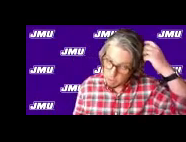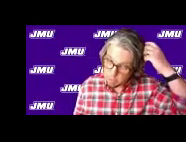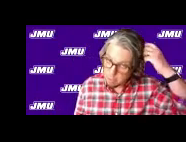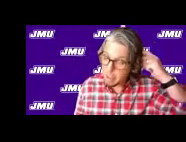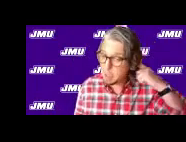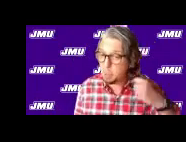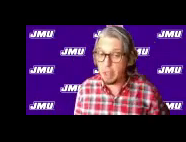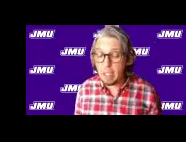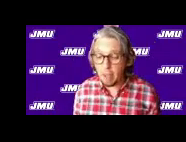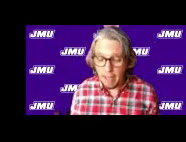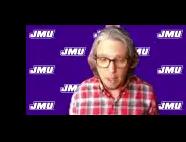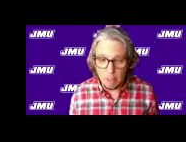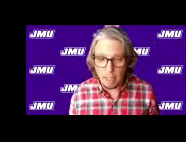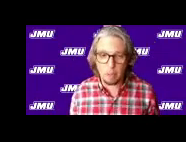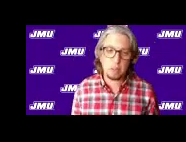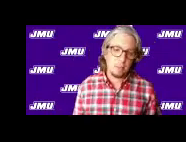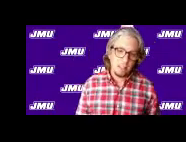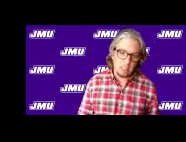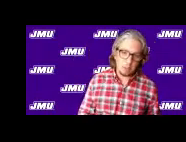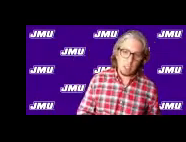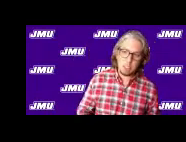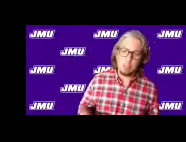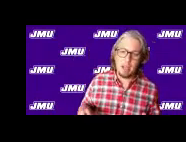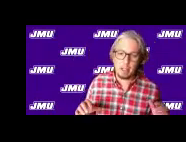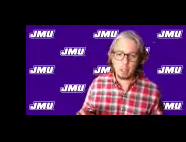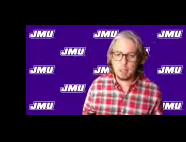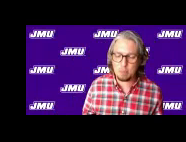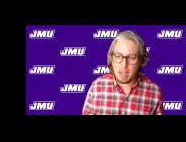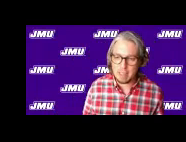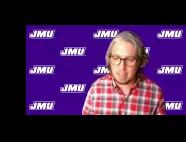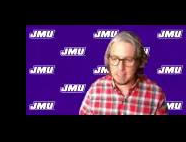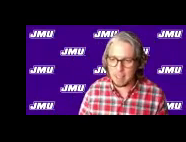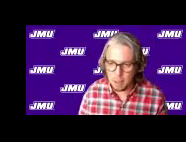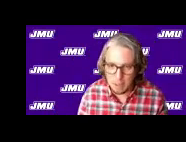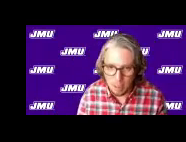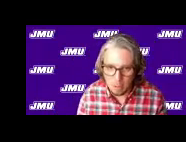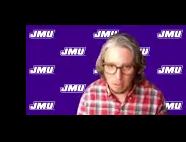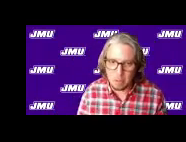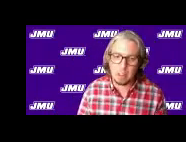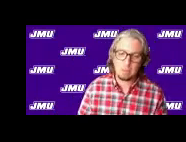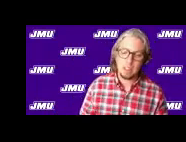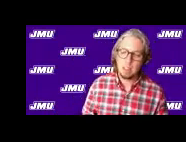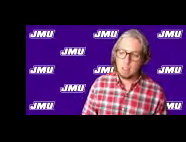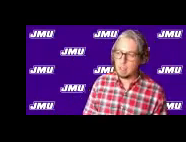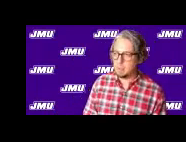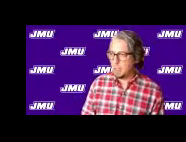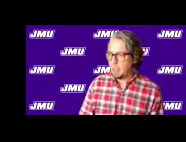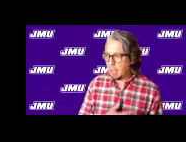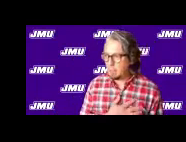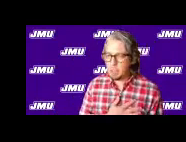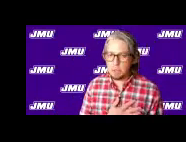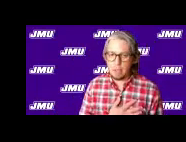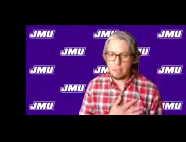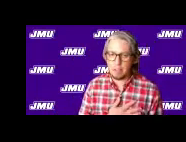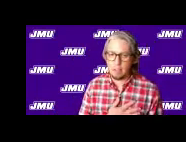20 to 25 minutes, but if I had 3 hours, I would talk to you about inclusive practices and inclusive opportunities. I